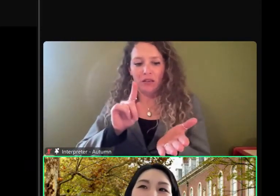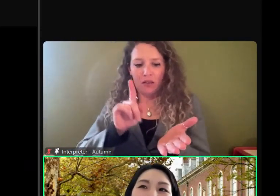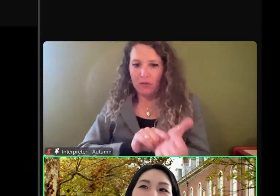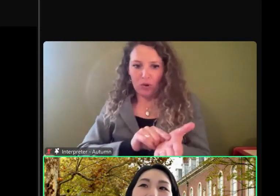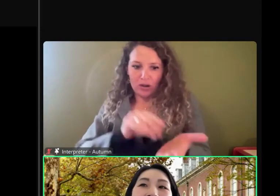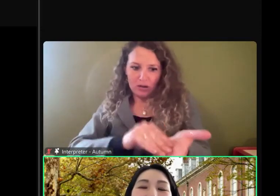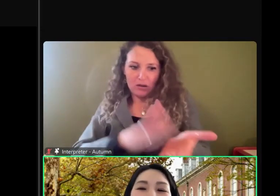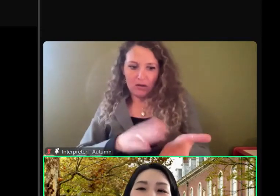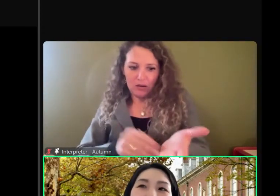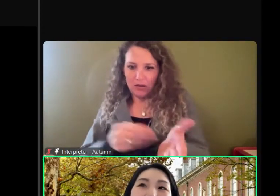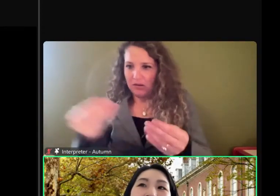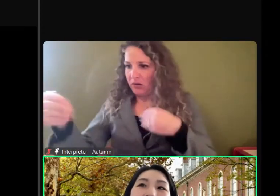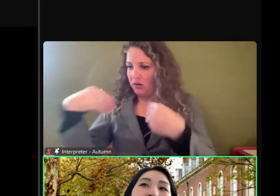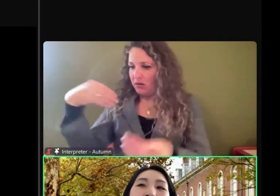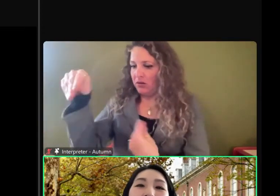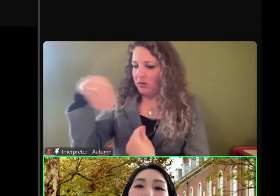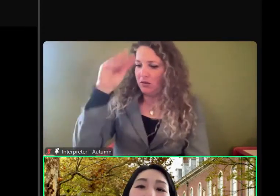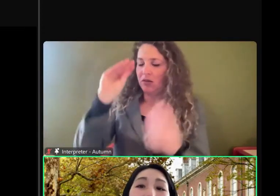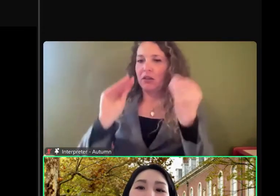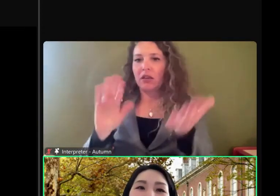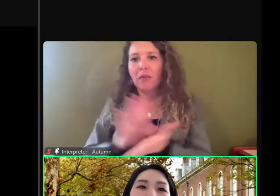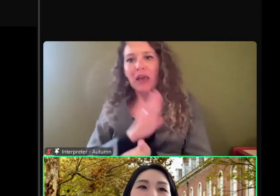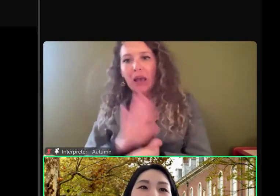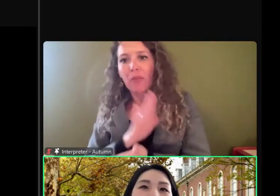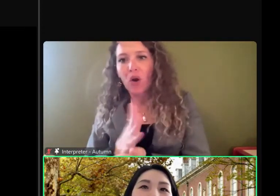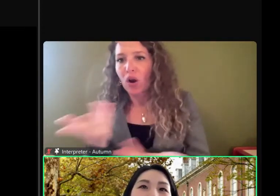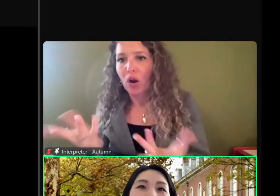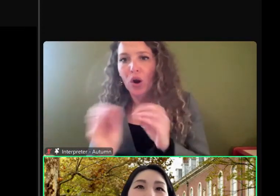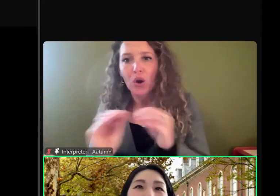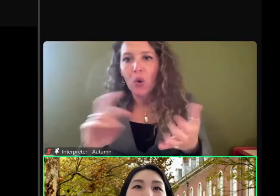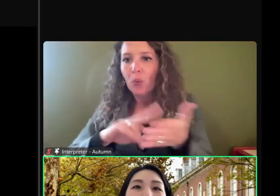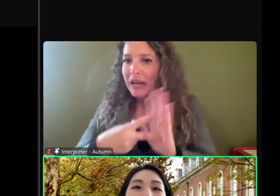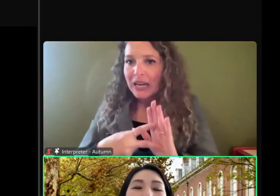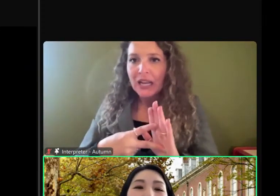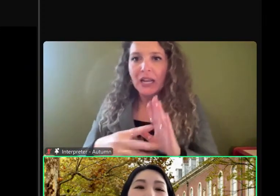of meaning, autonomy, and privacy.